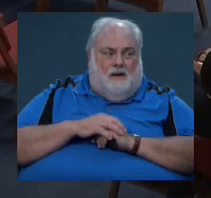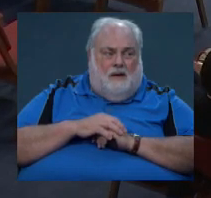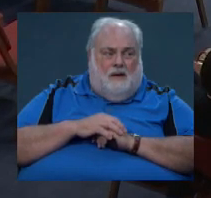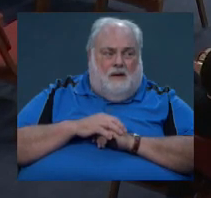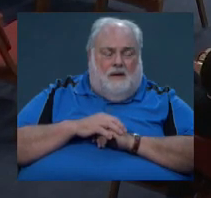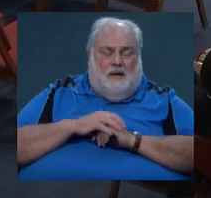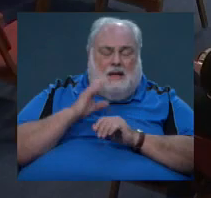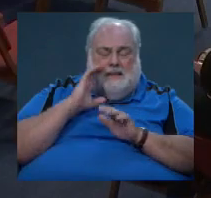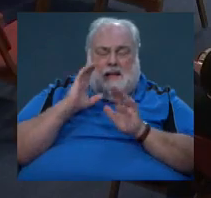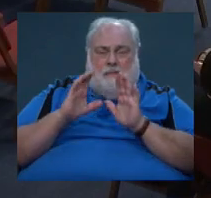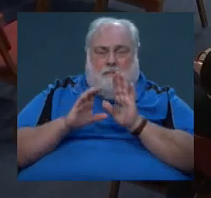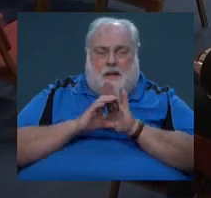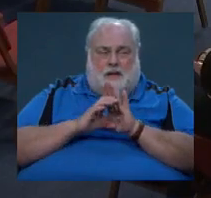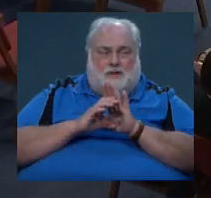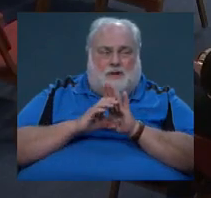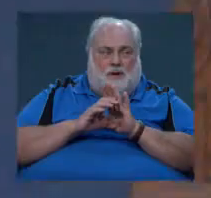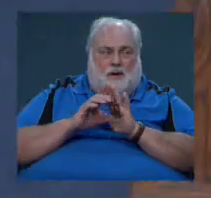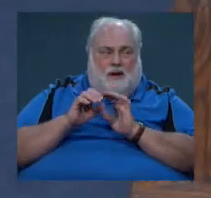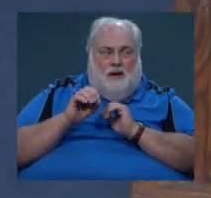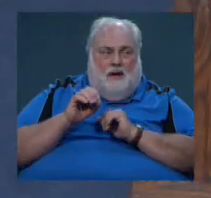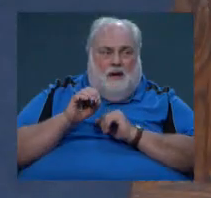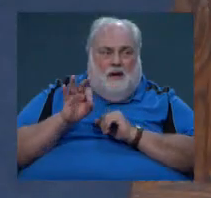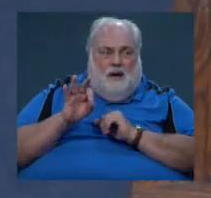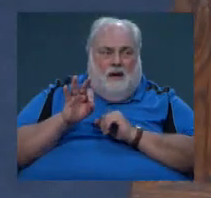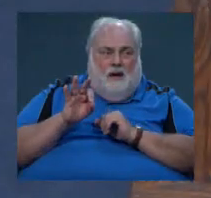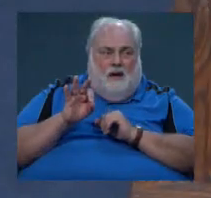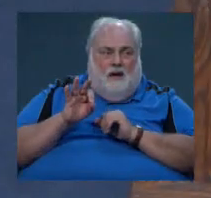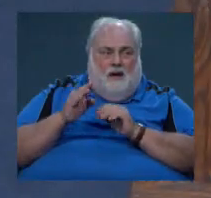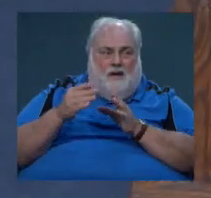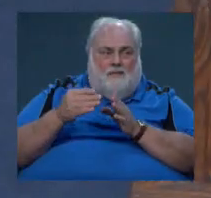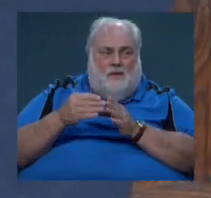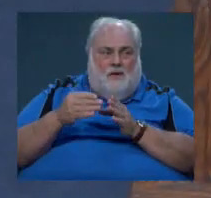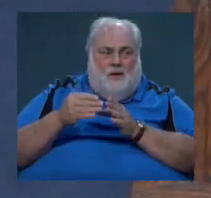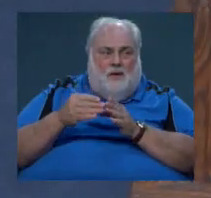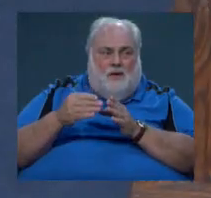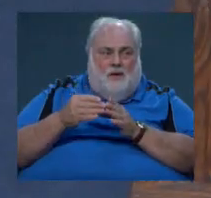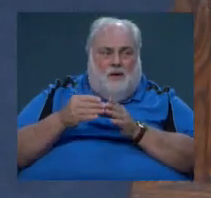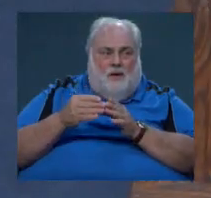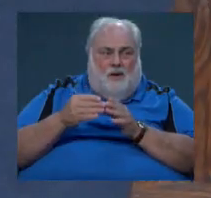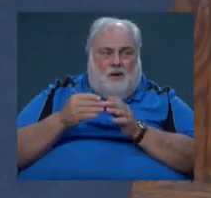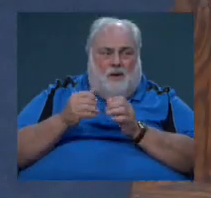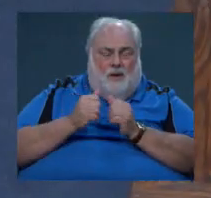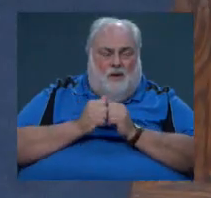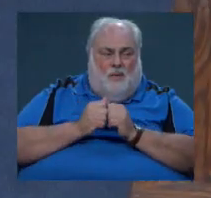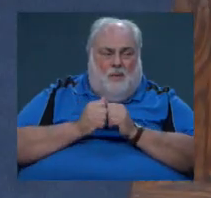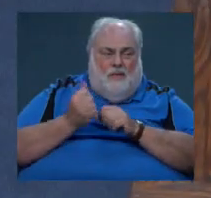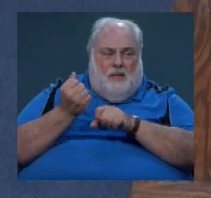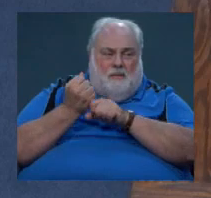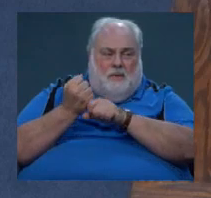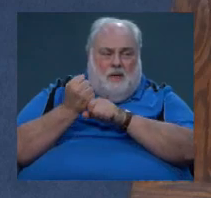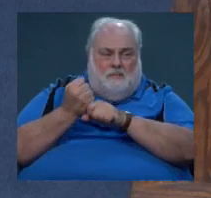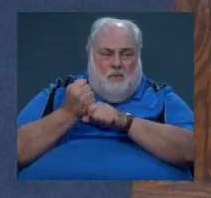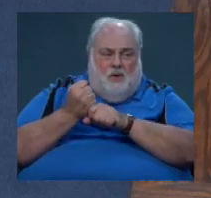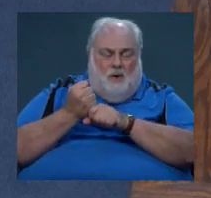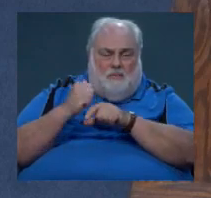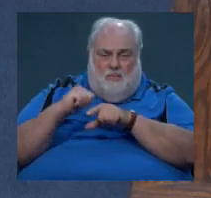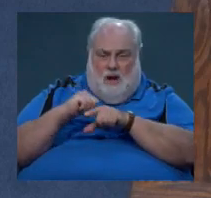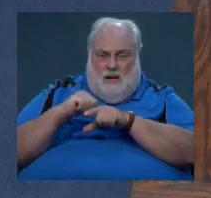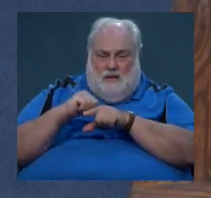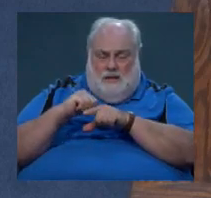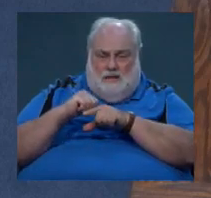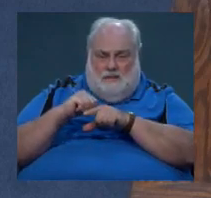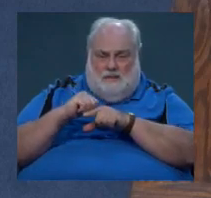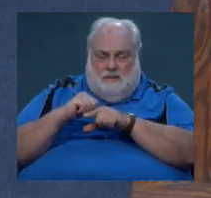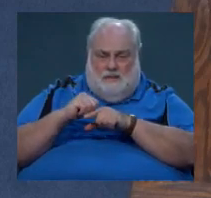is a picture of the corner with baseball practice.